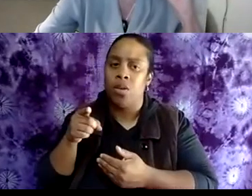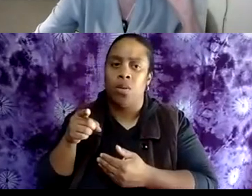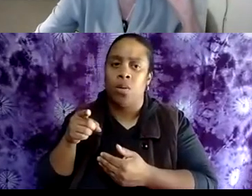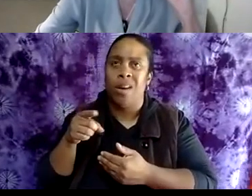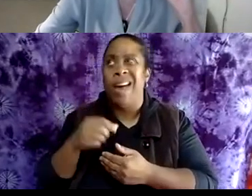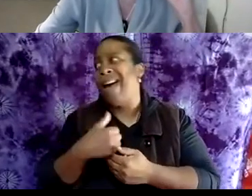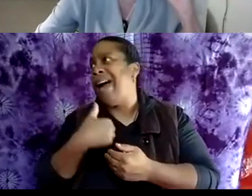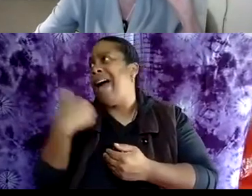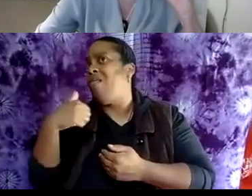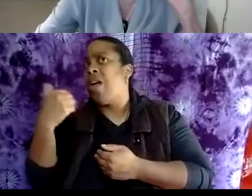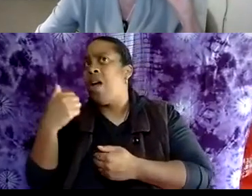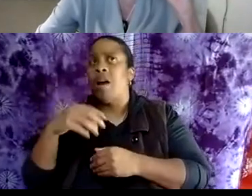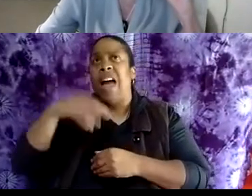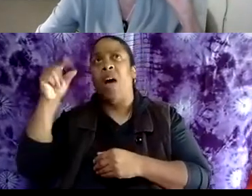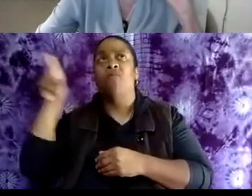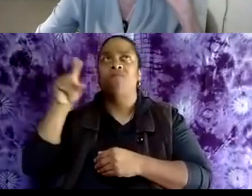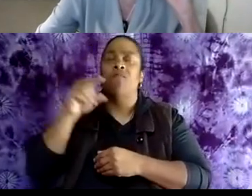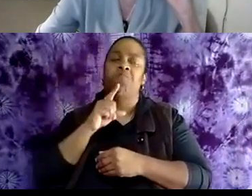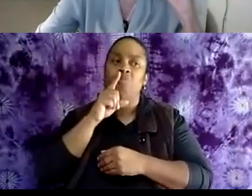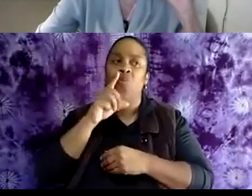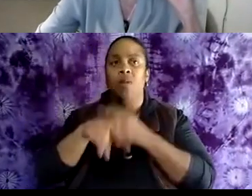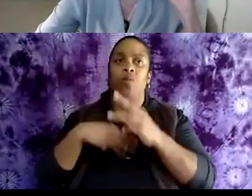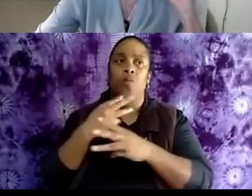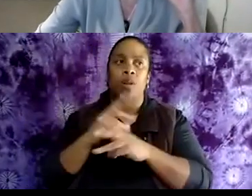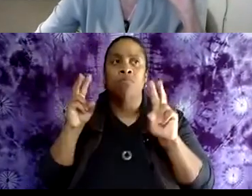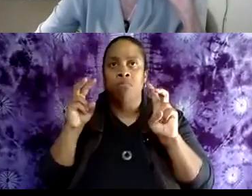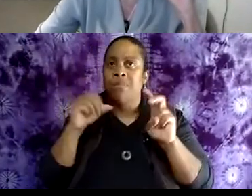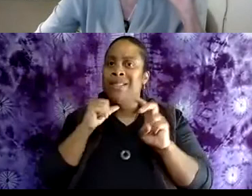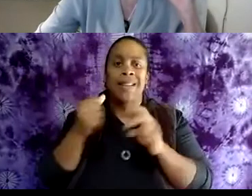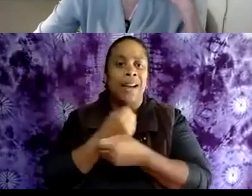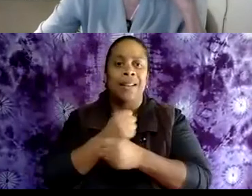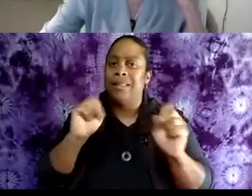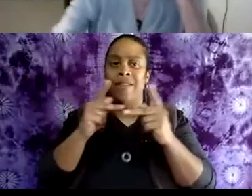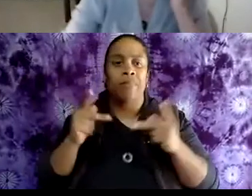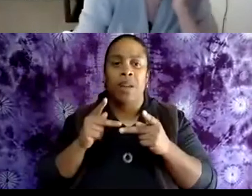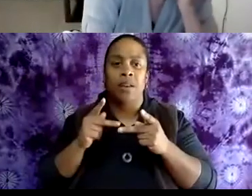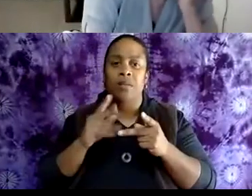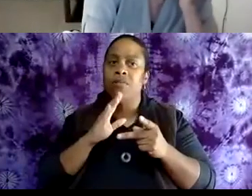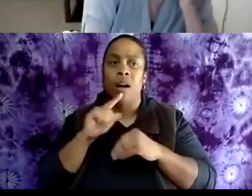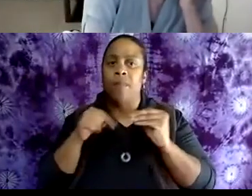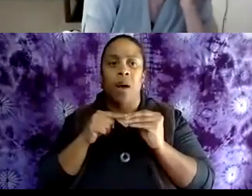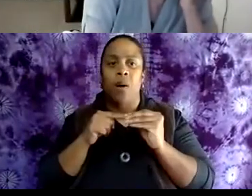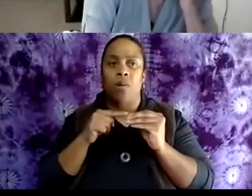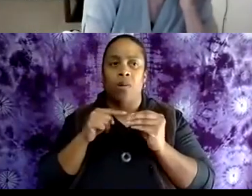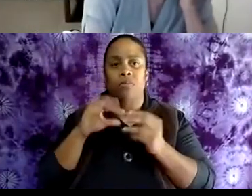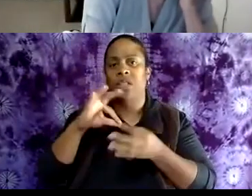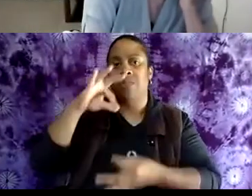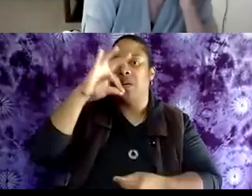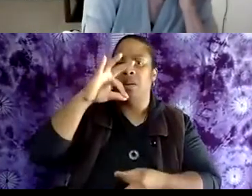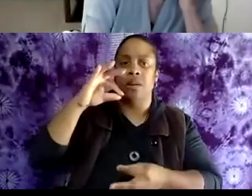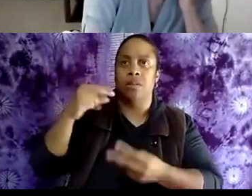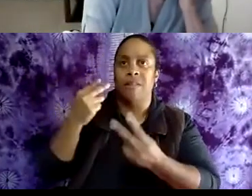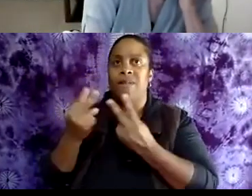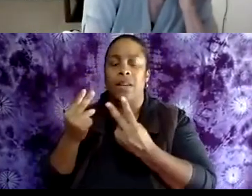out there in the ordinary world, in the public square, to say that one has been possessed or visited.